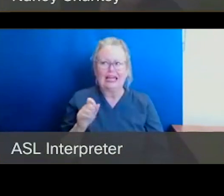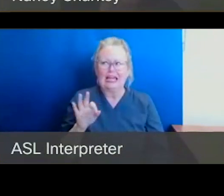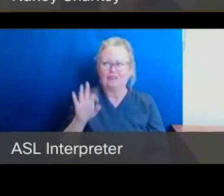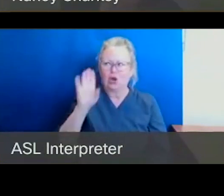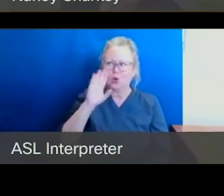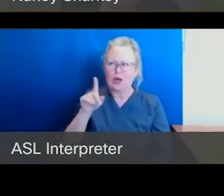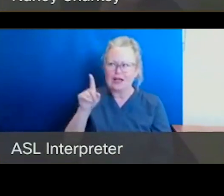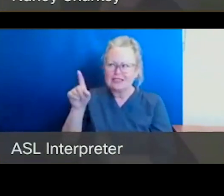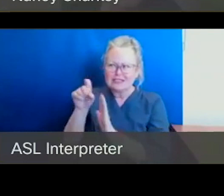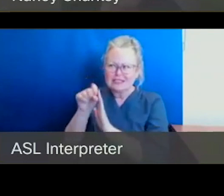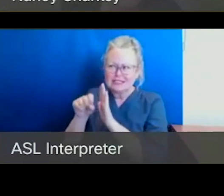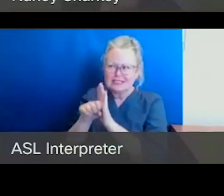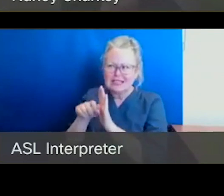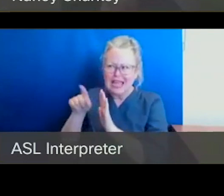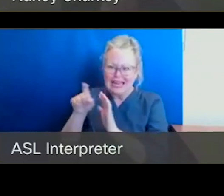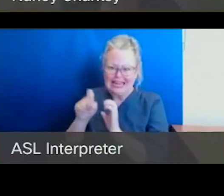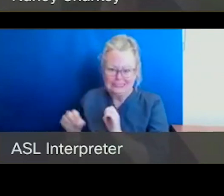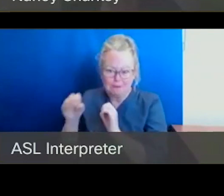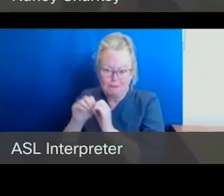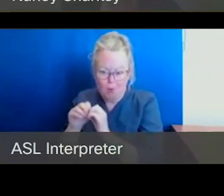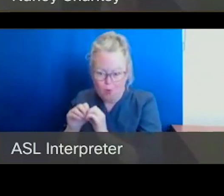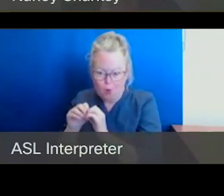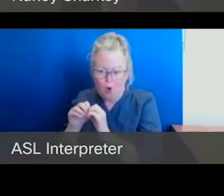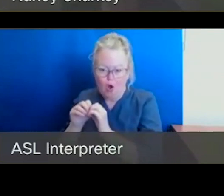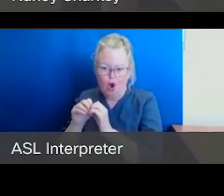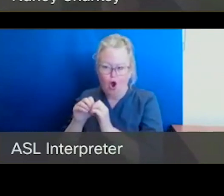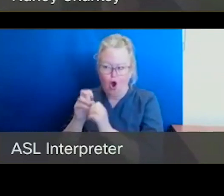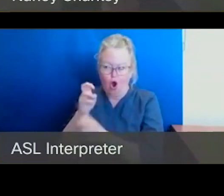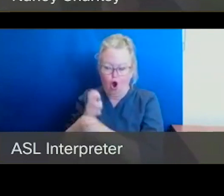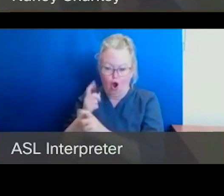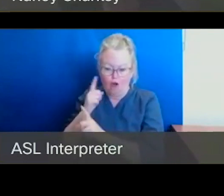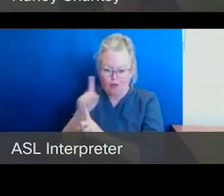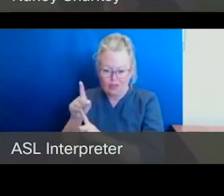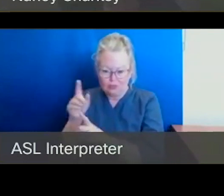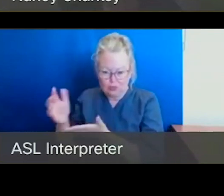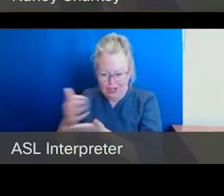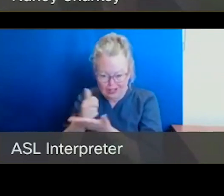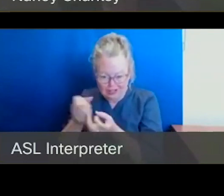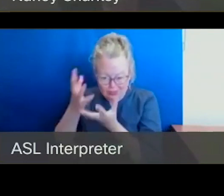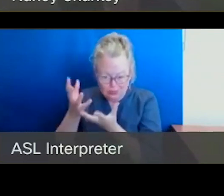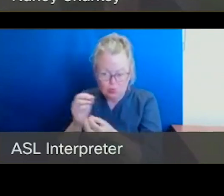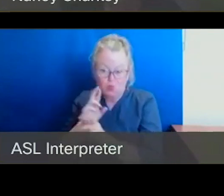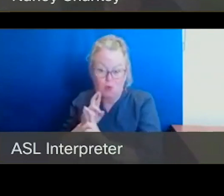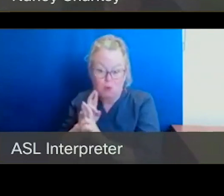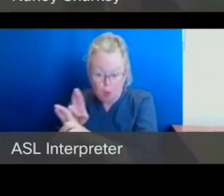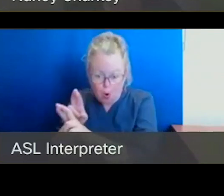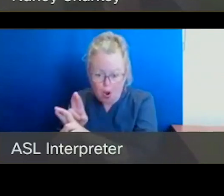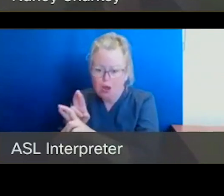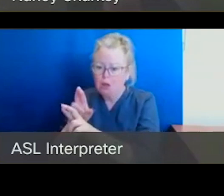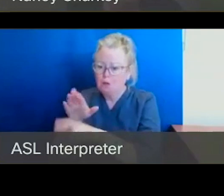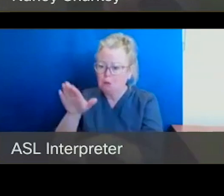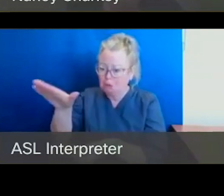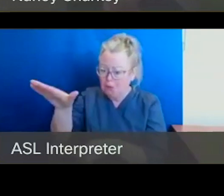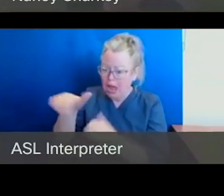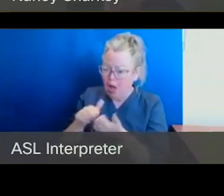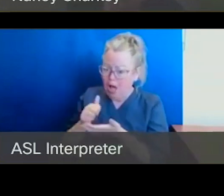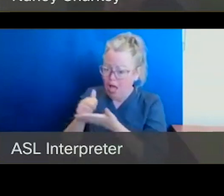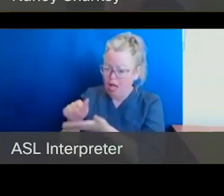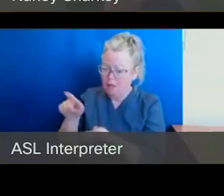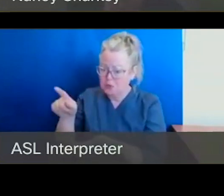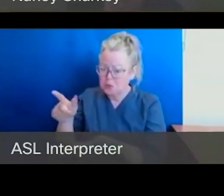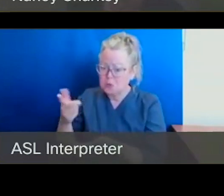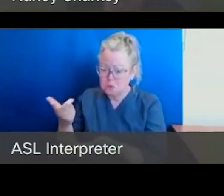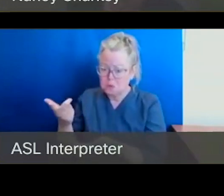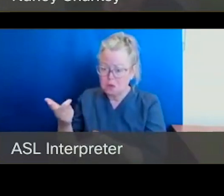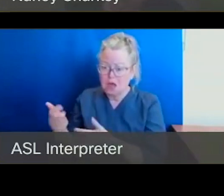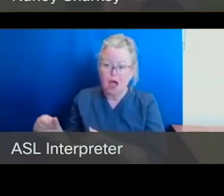having or struggling with reporting, that might be something to talk about with that state. But there are other states that